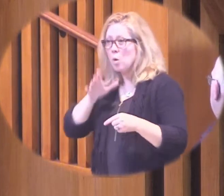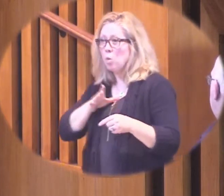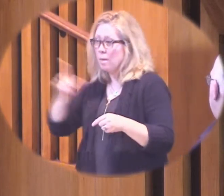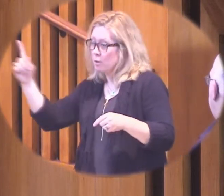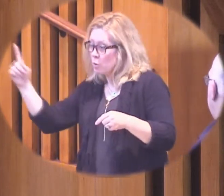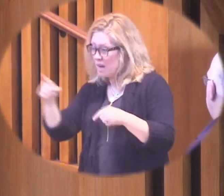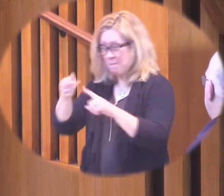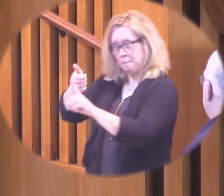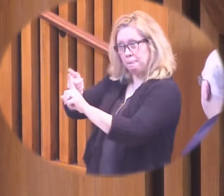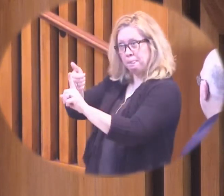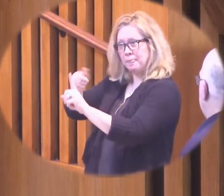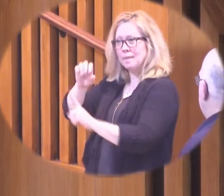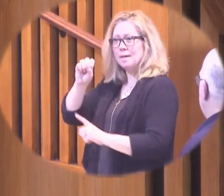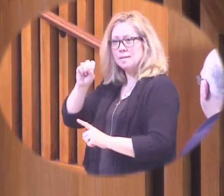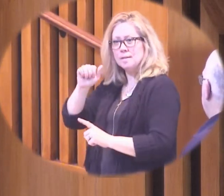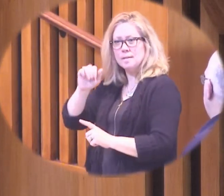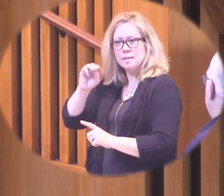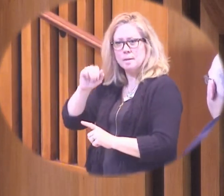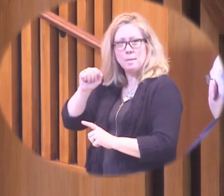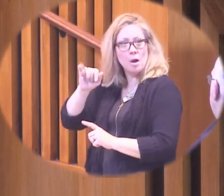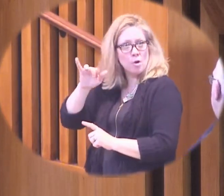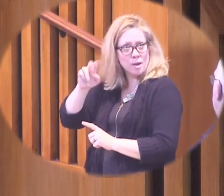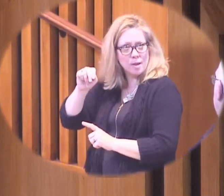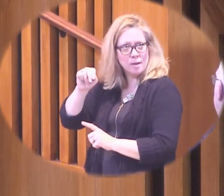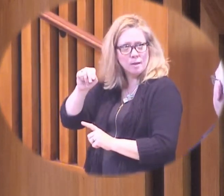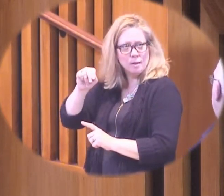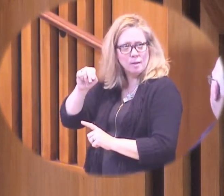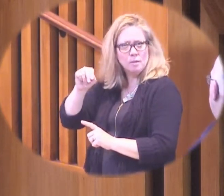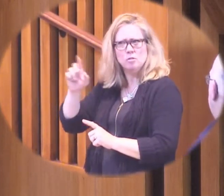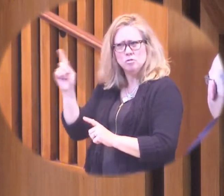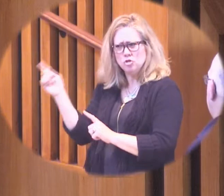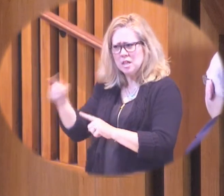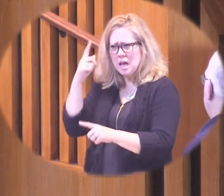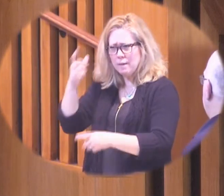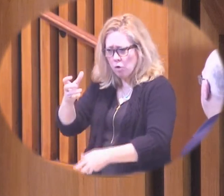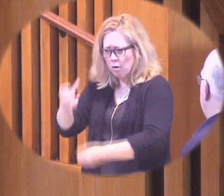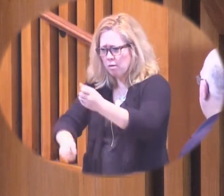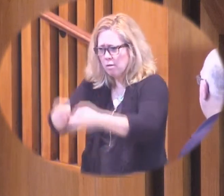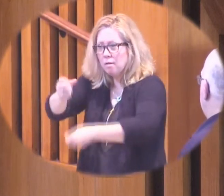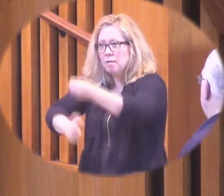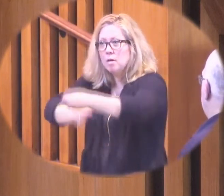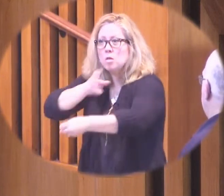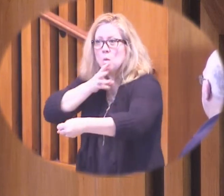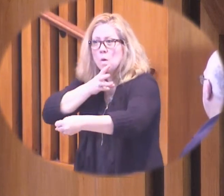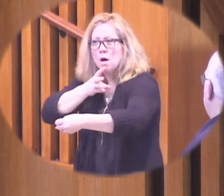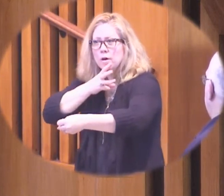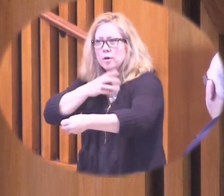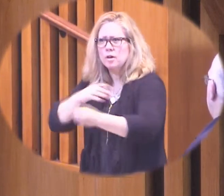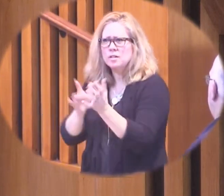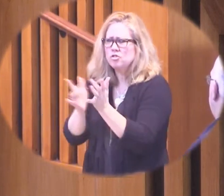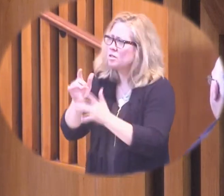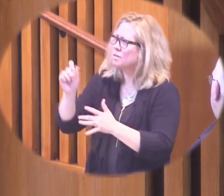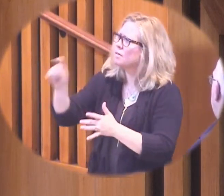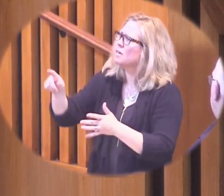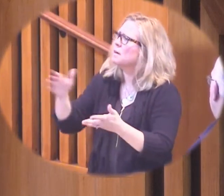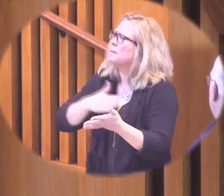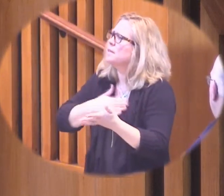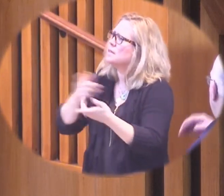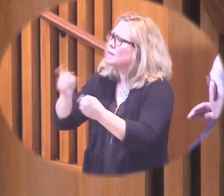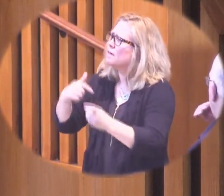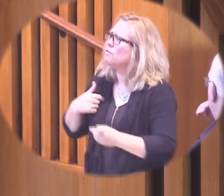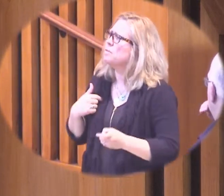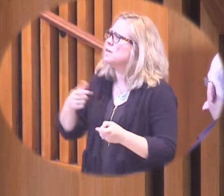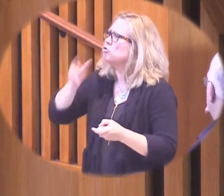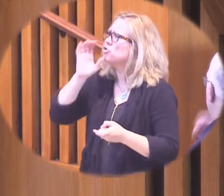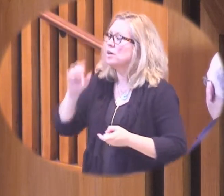draw water. Jesus said to her, "Give me a drink." His disciples had